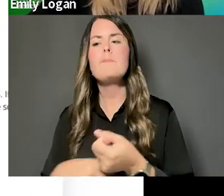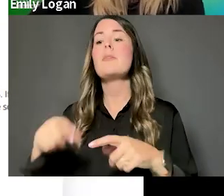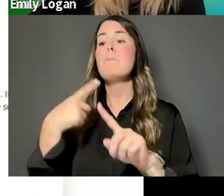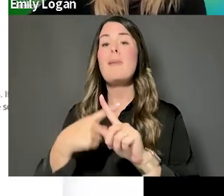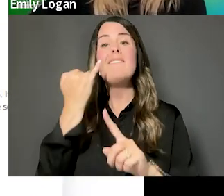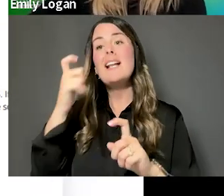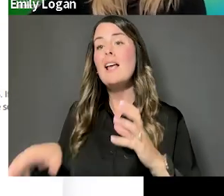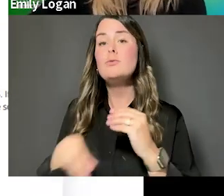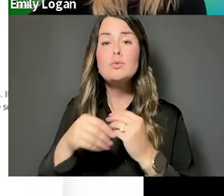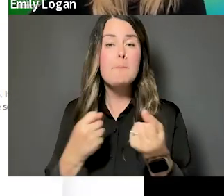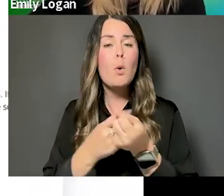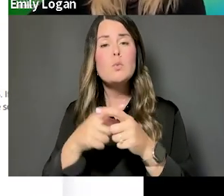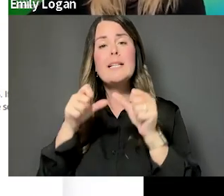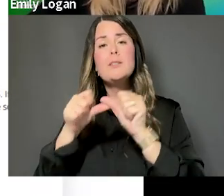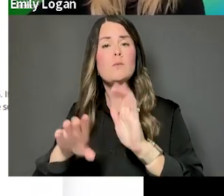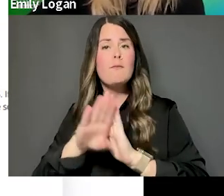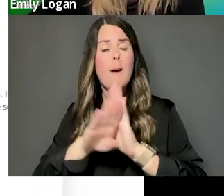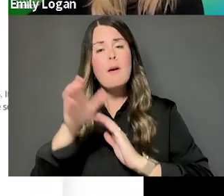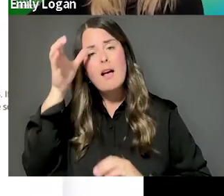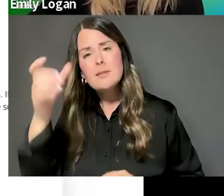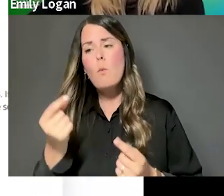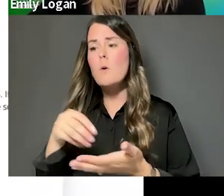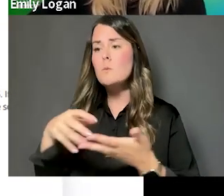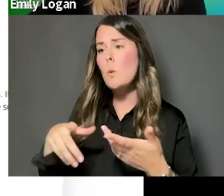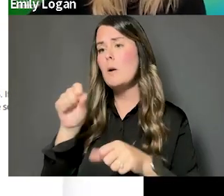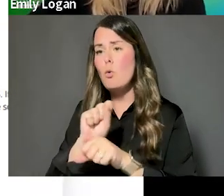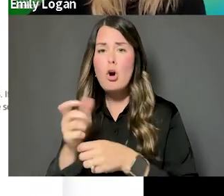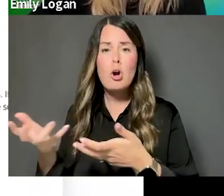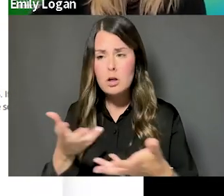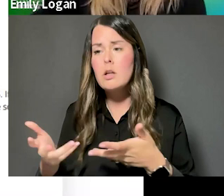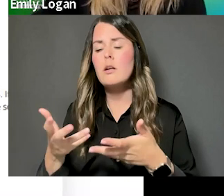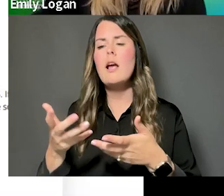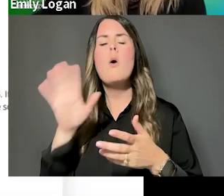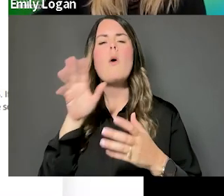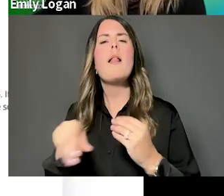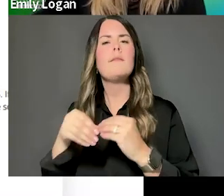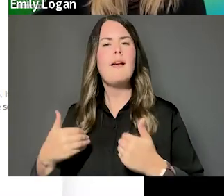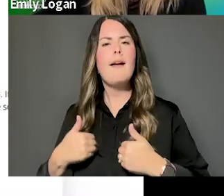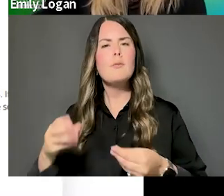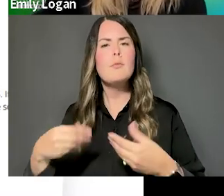there's guidance on where to find additional support for continuing to develop the concepts students are working on.